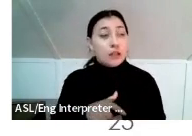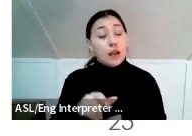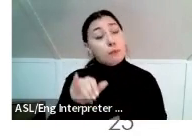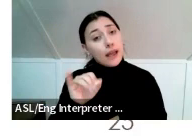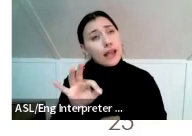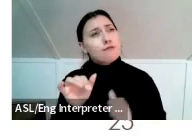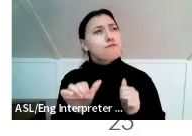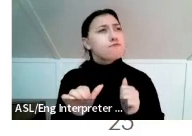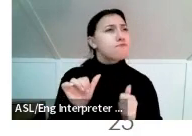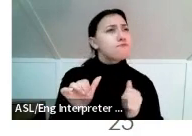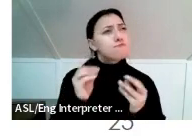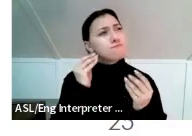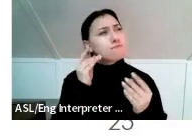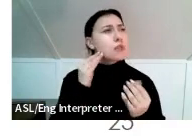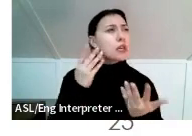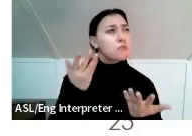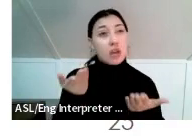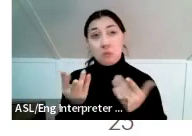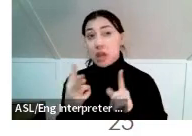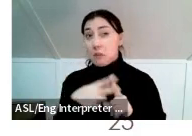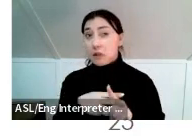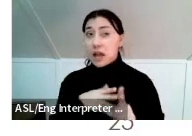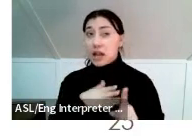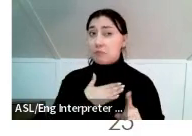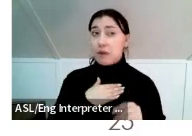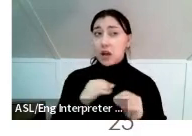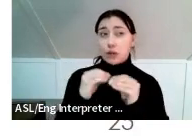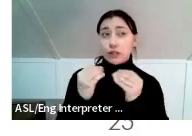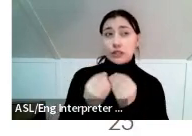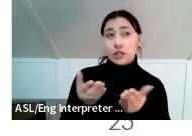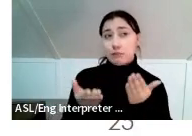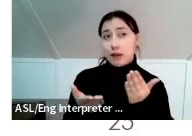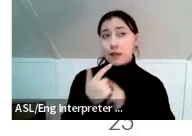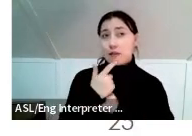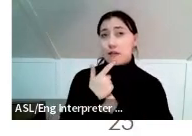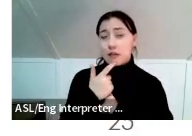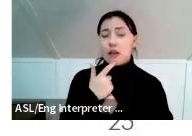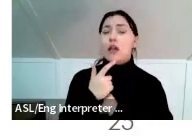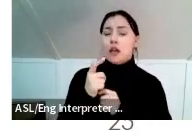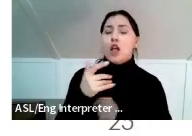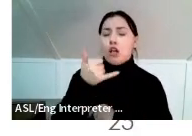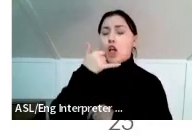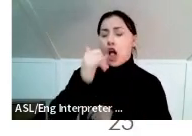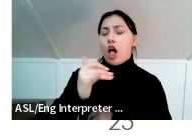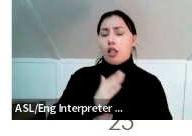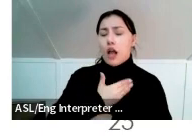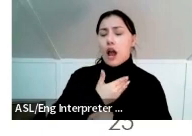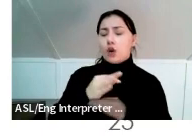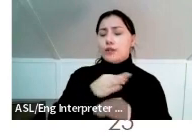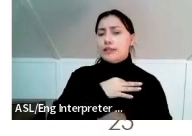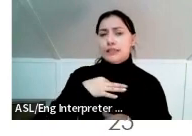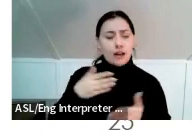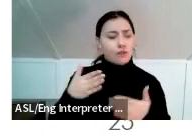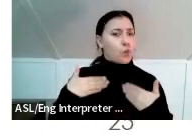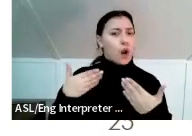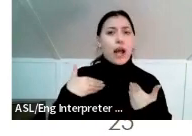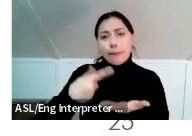not it might apply to you, we really encourage you to give staff a call and we're happy to talk you through